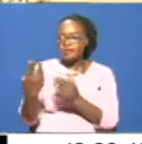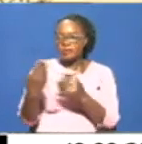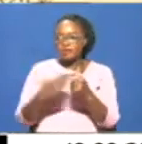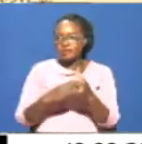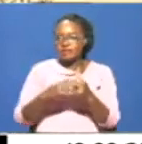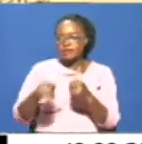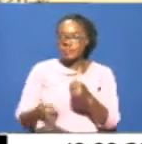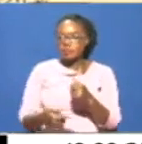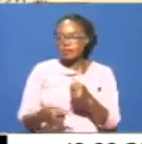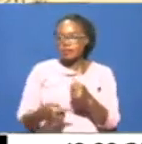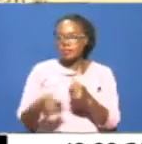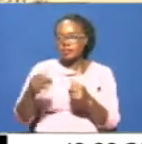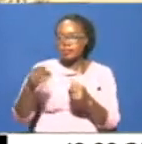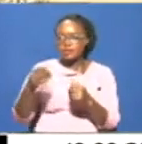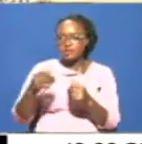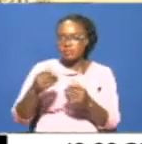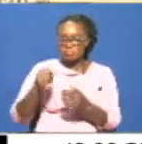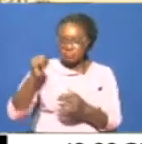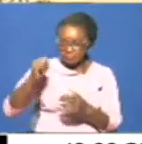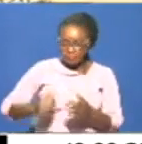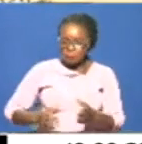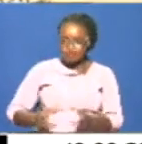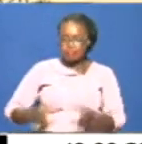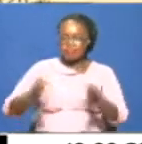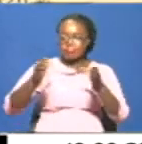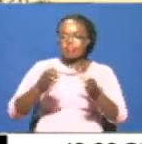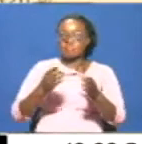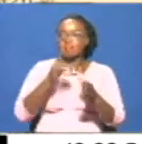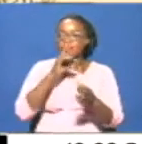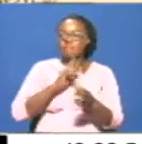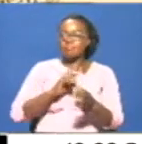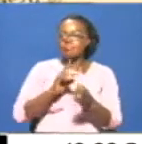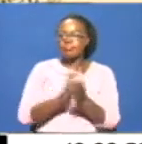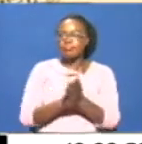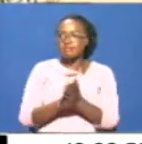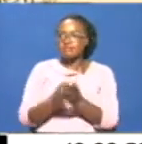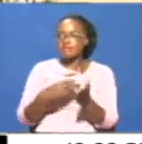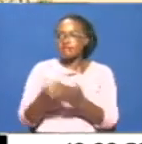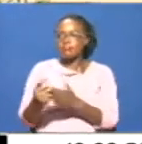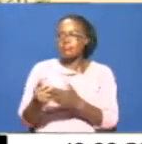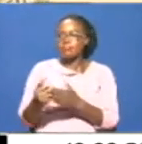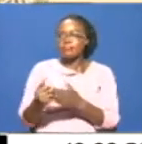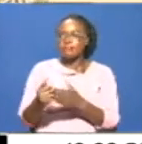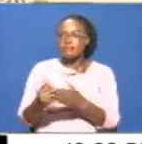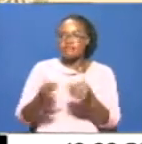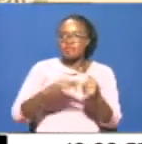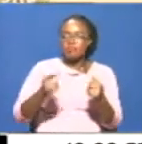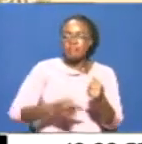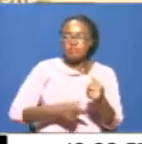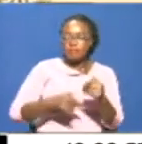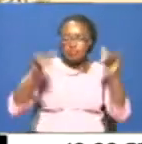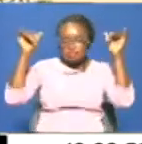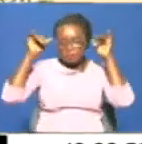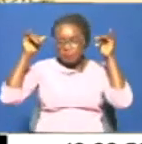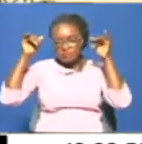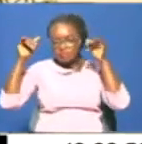49,000 bags of beans, and purchased around 8,000 heads of cattle for farmers for